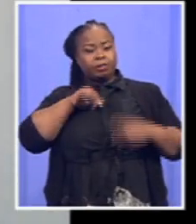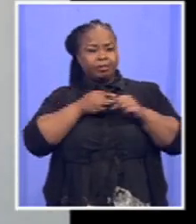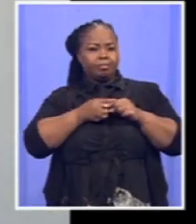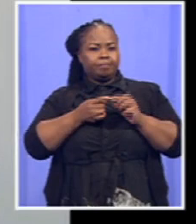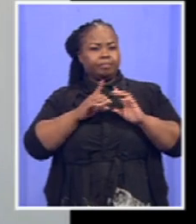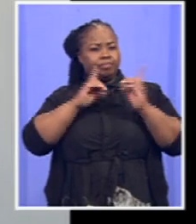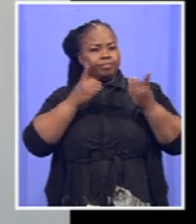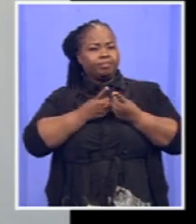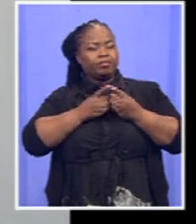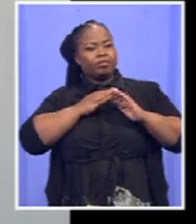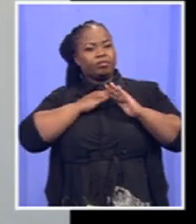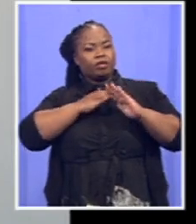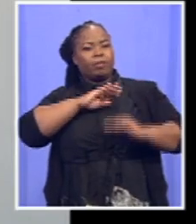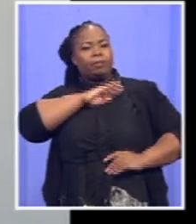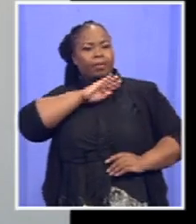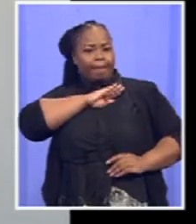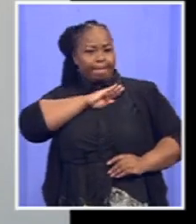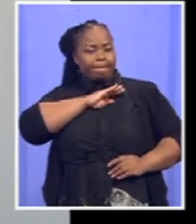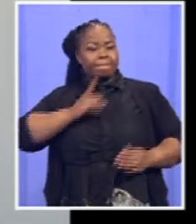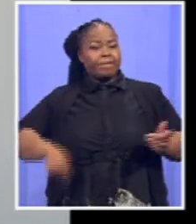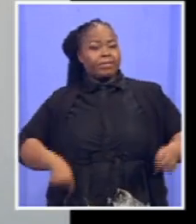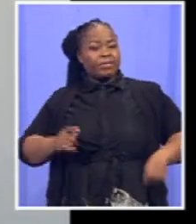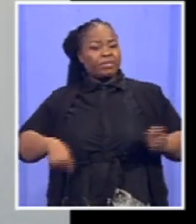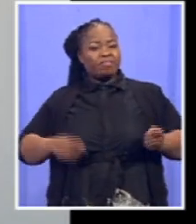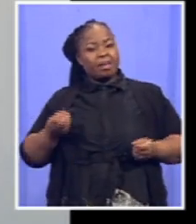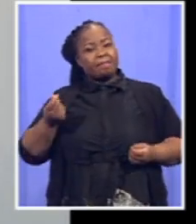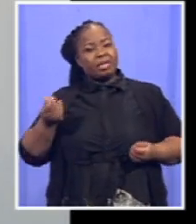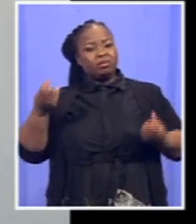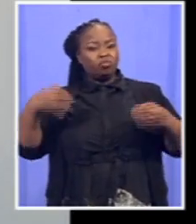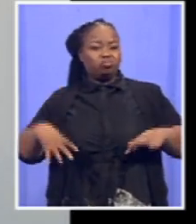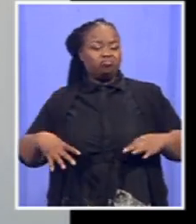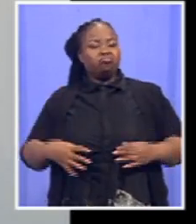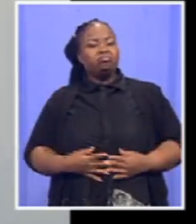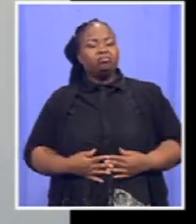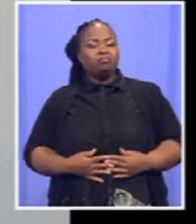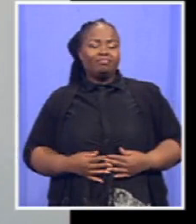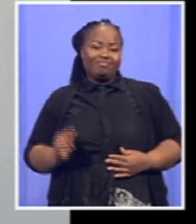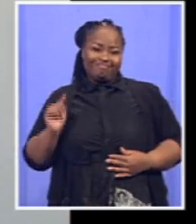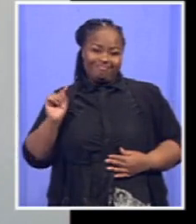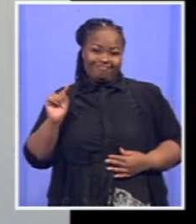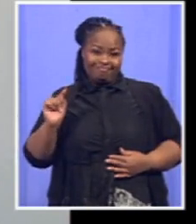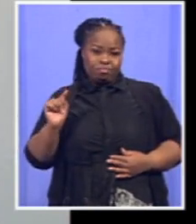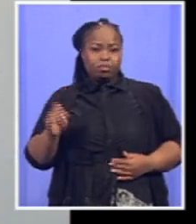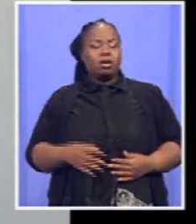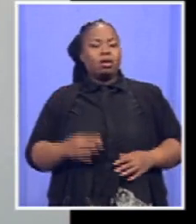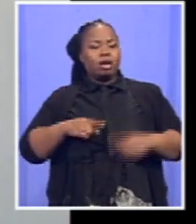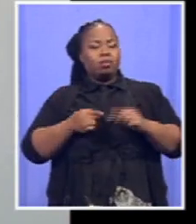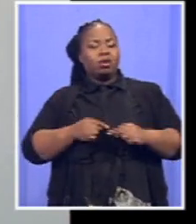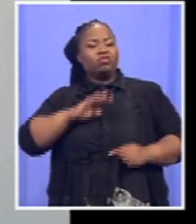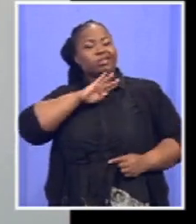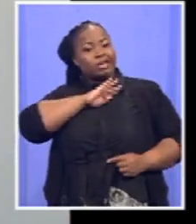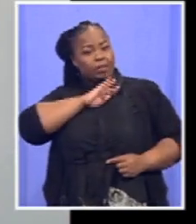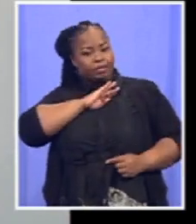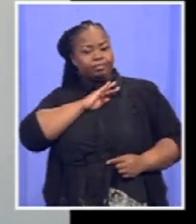Department of Defense and irregular expenditure and fruitless expenditure, that question of the military